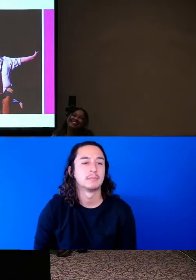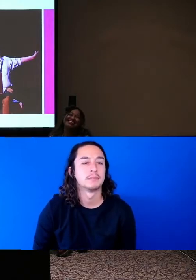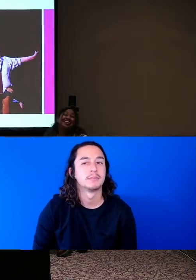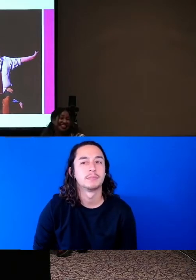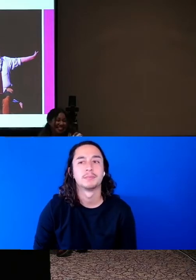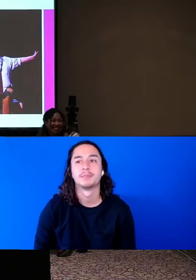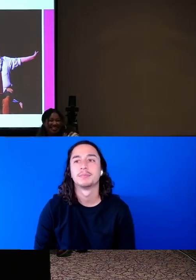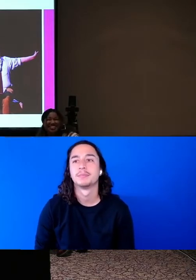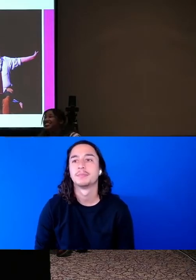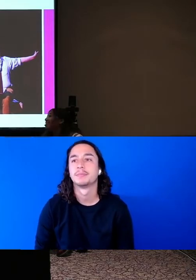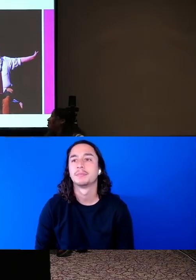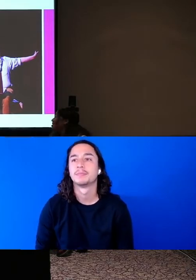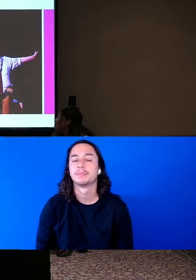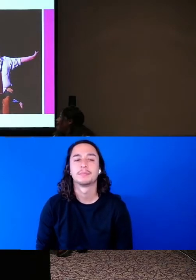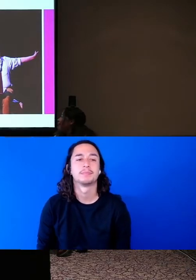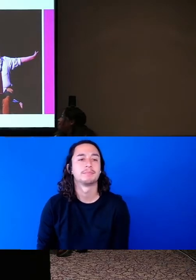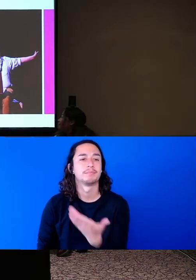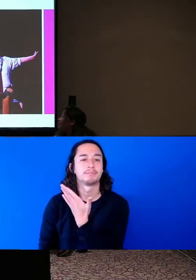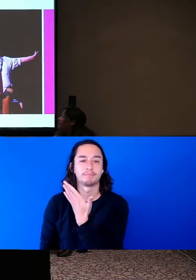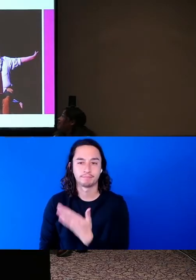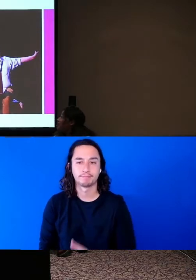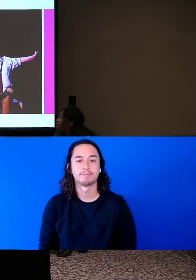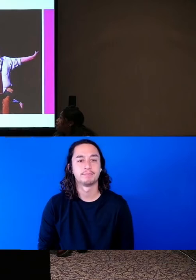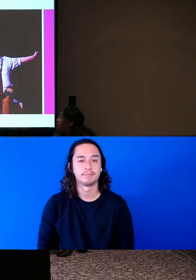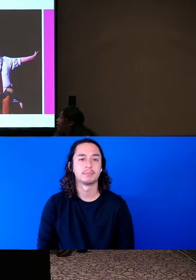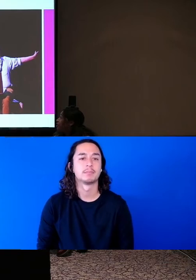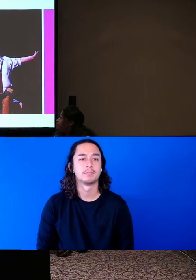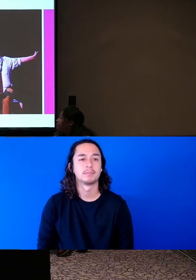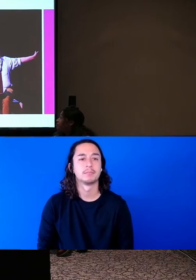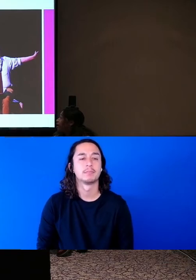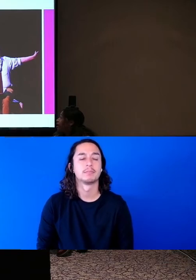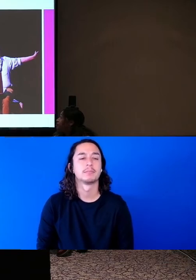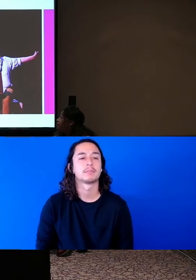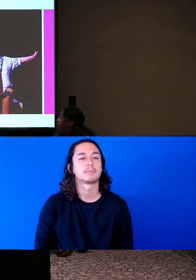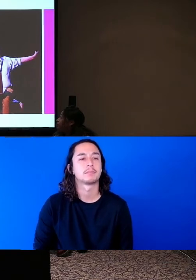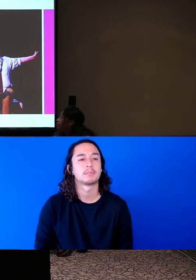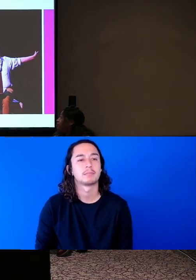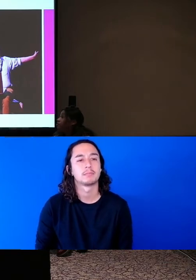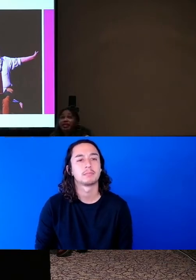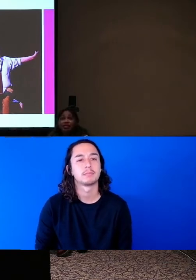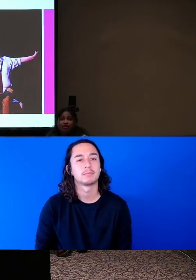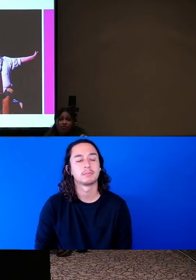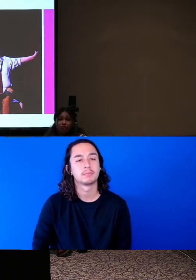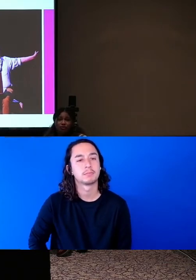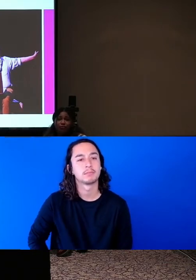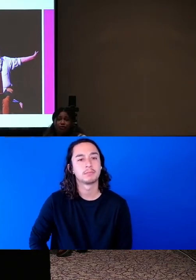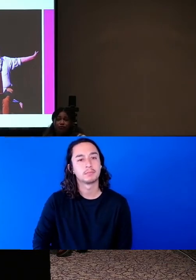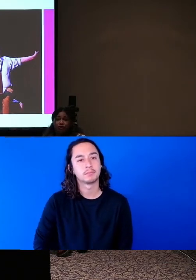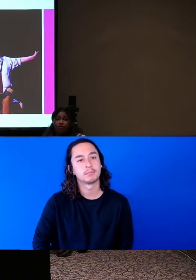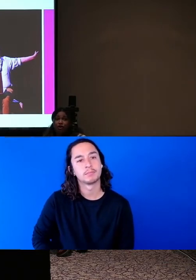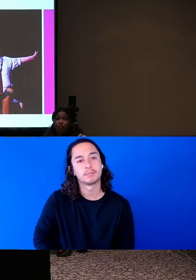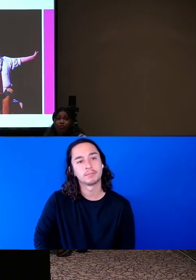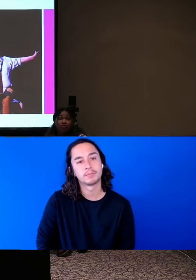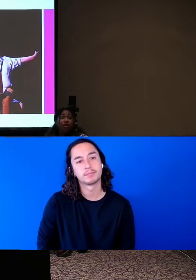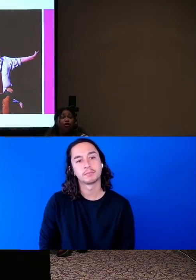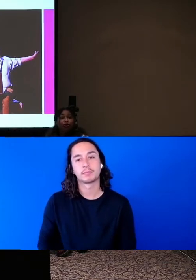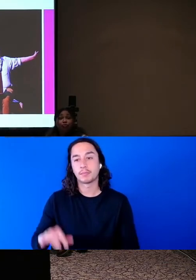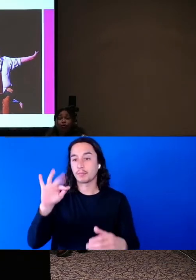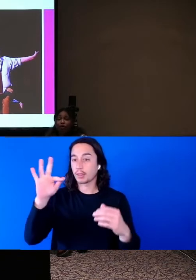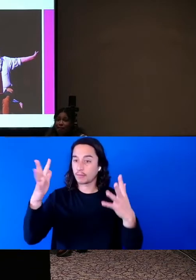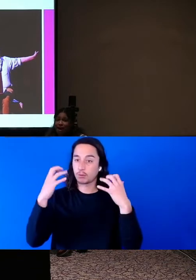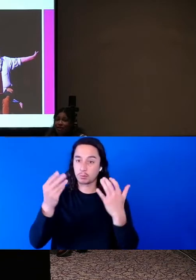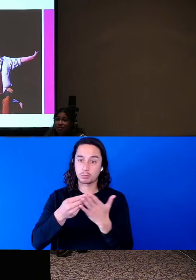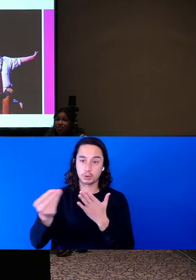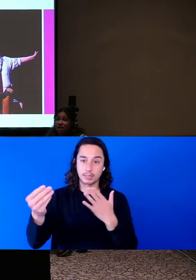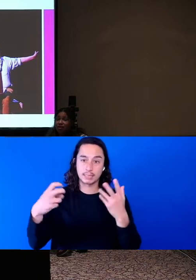117 Sandusky Street. So if you would like to purchase tickets to both of these shows,